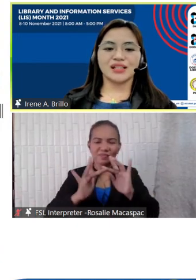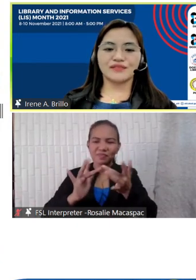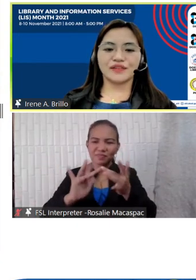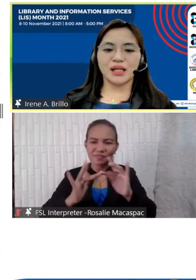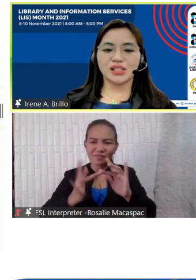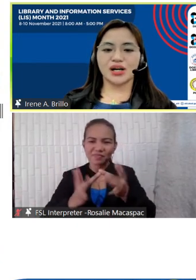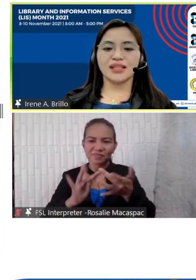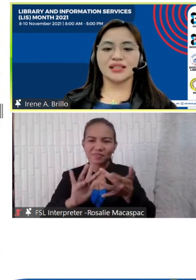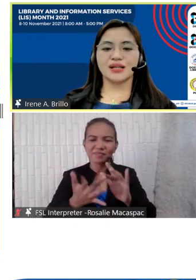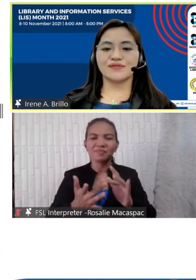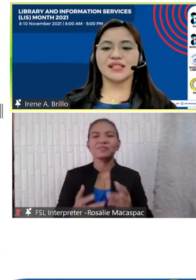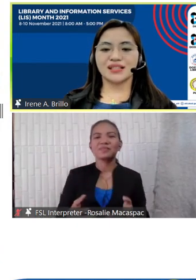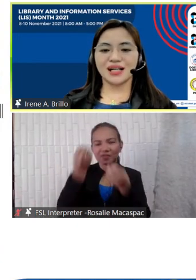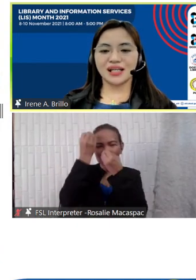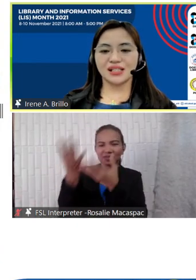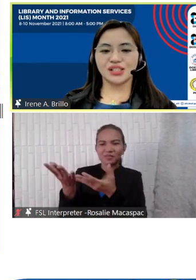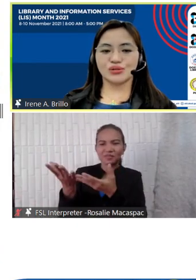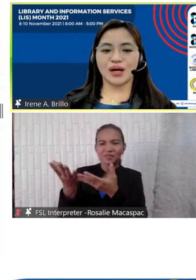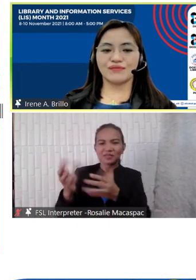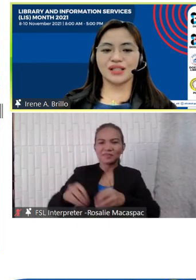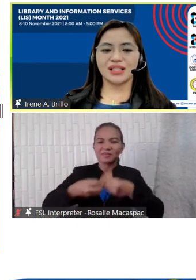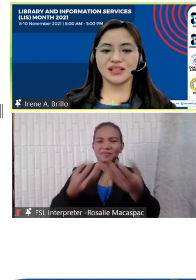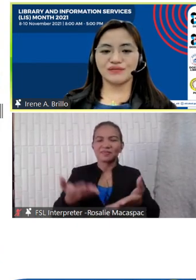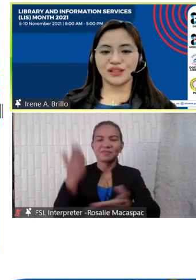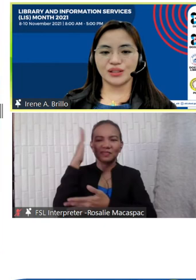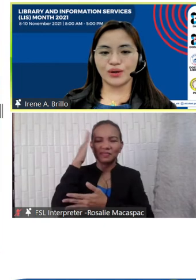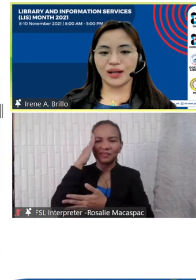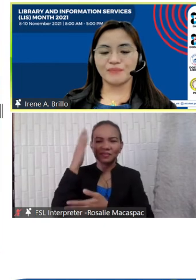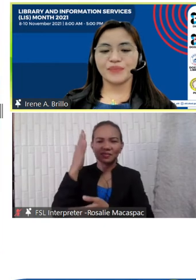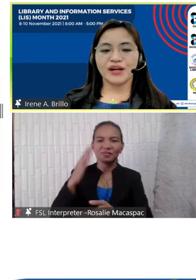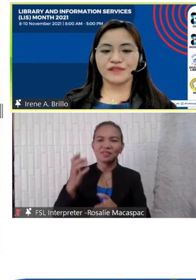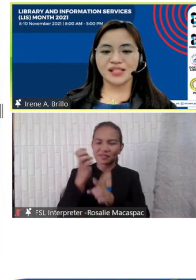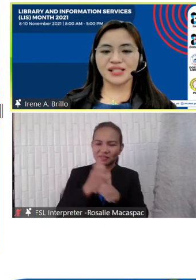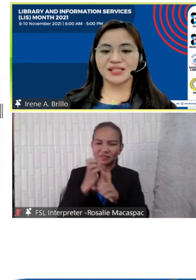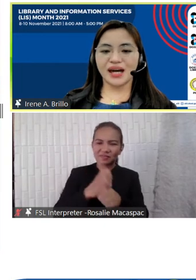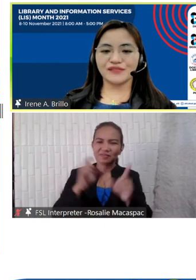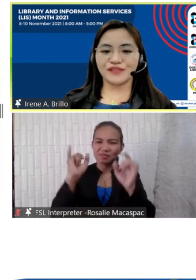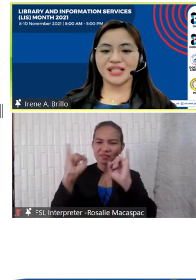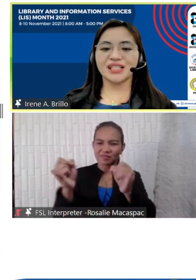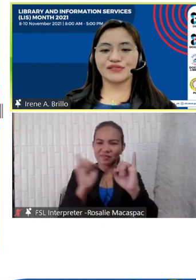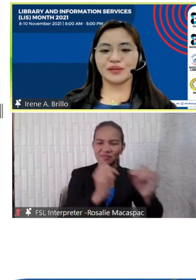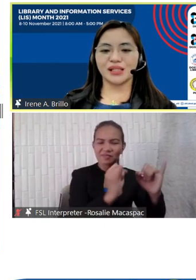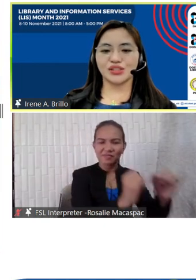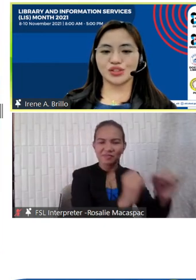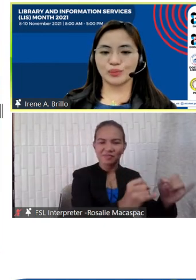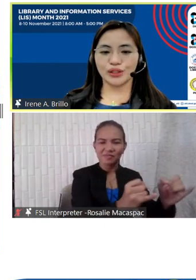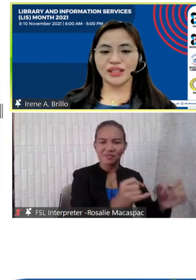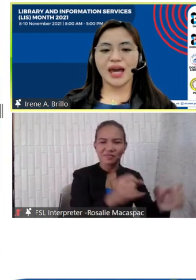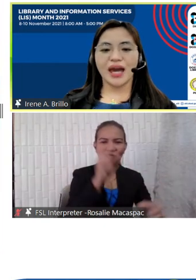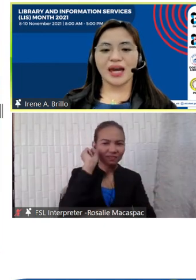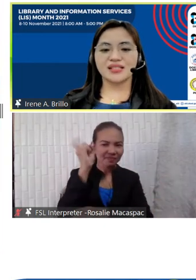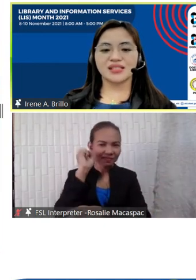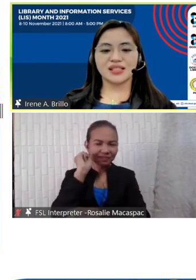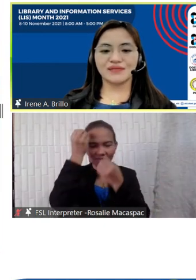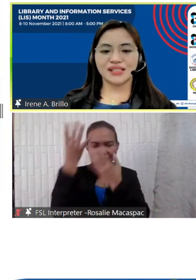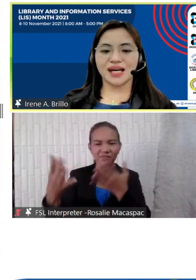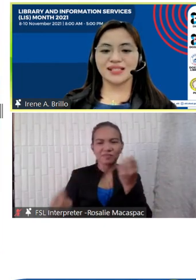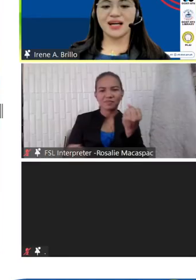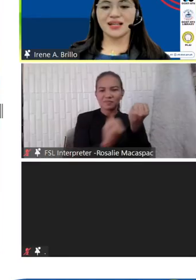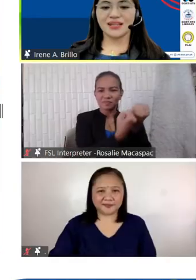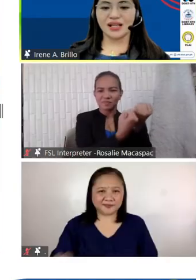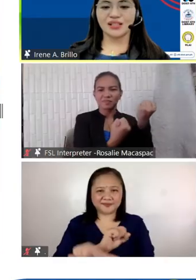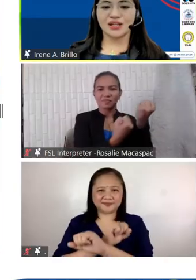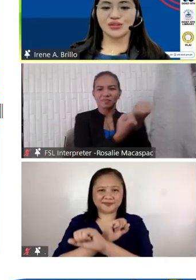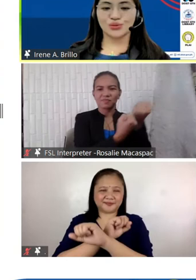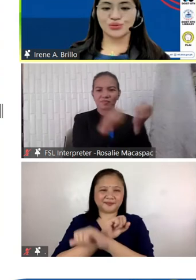through online information that gives knowledge to every individual, fastest and for information support and